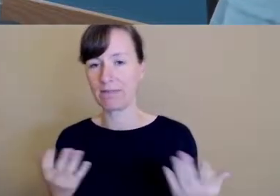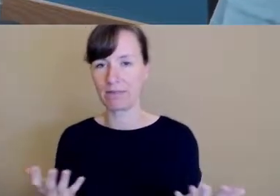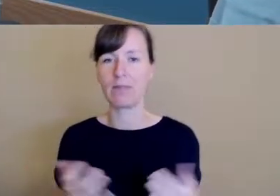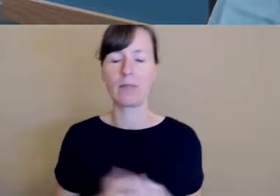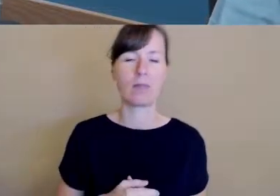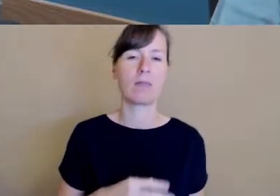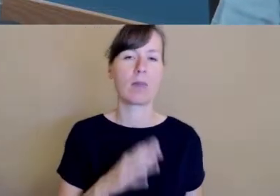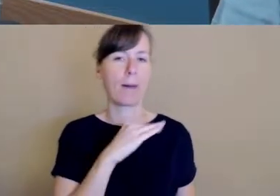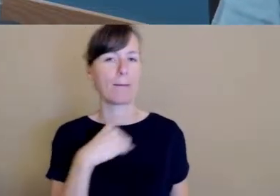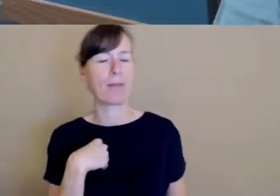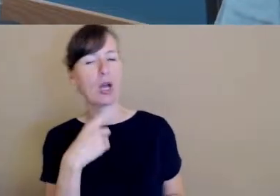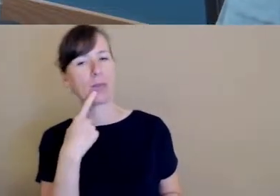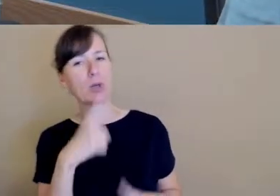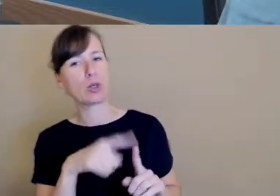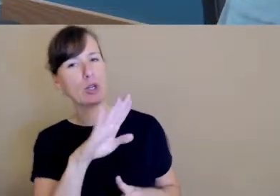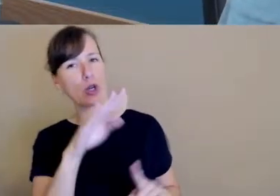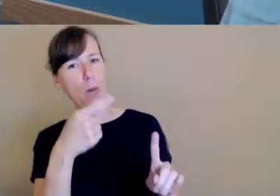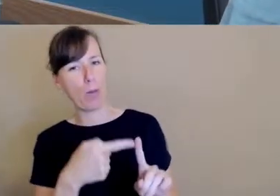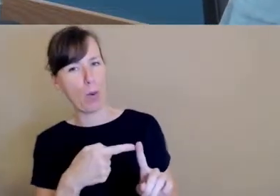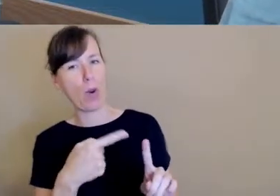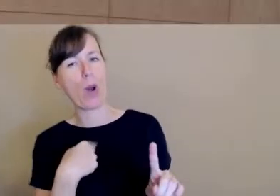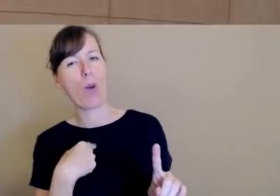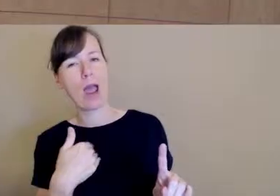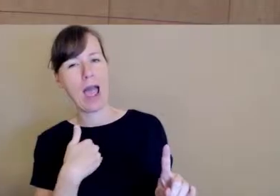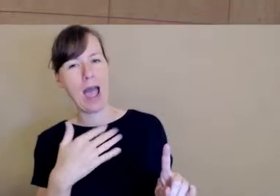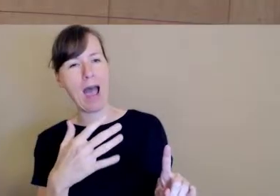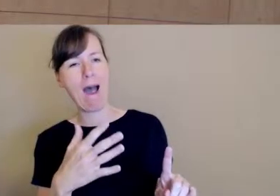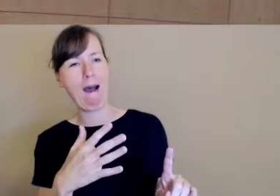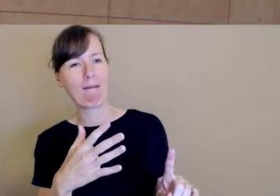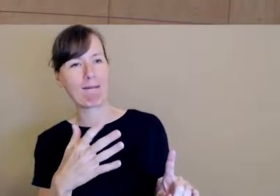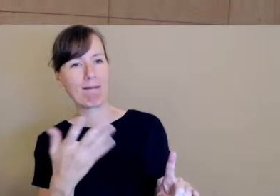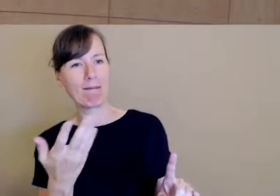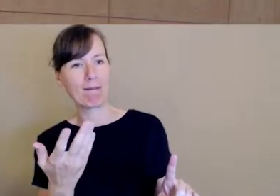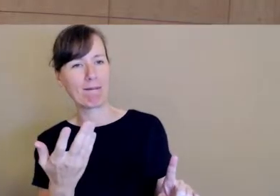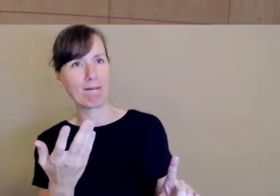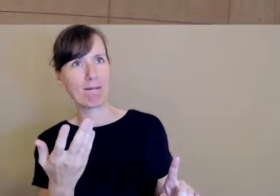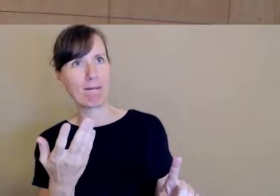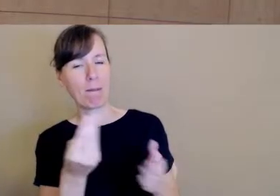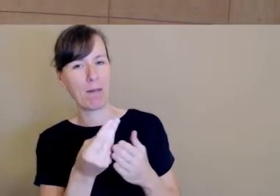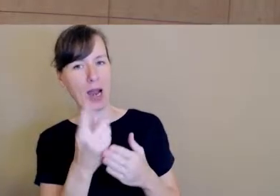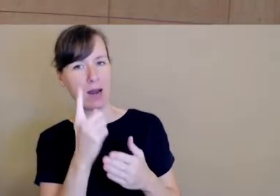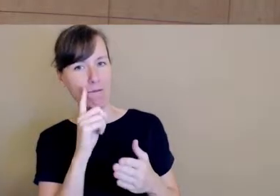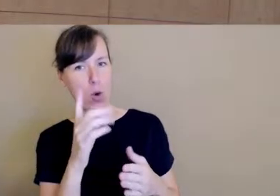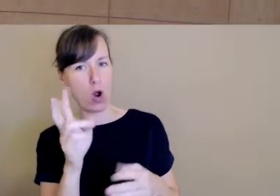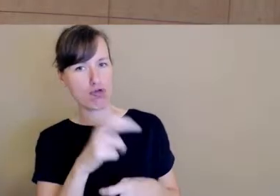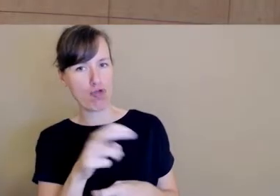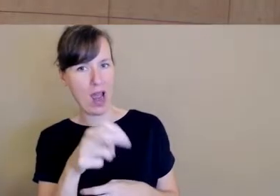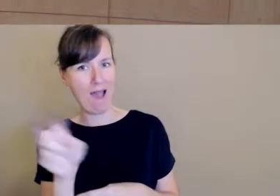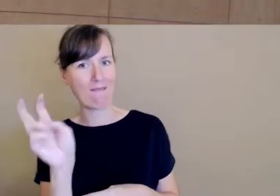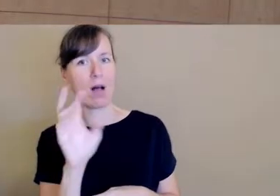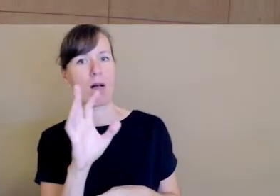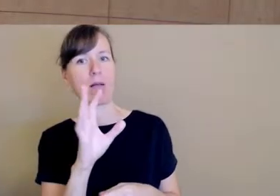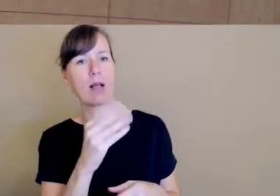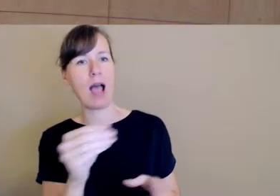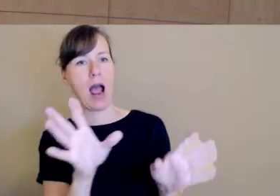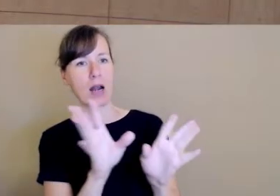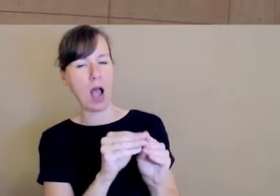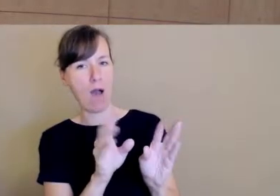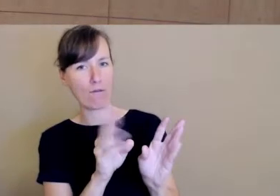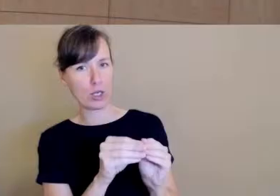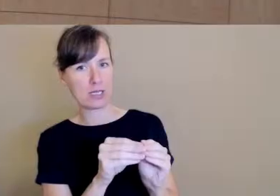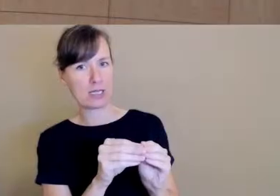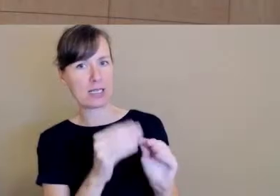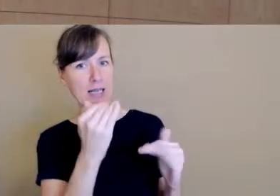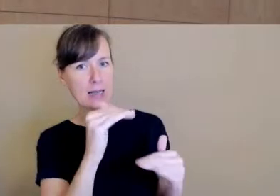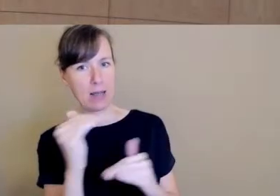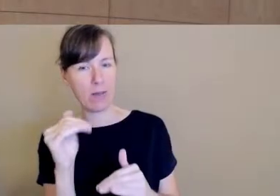a formula for council member, for elected official travel and conferences, and it doesn't say it has to